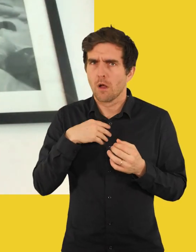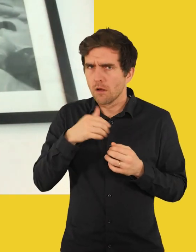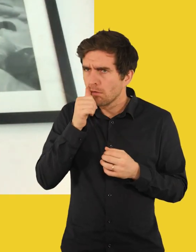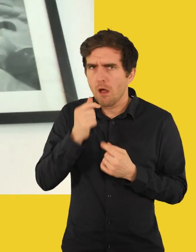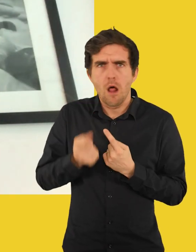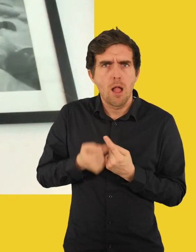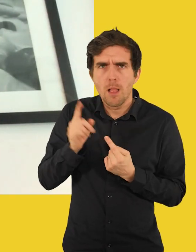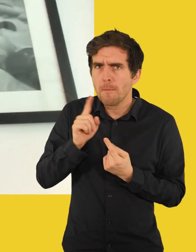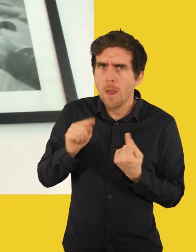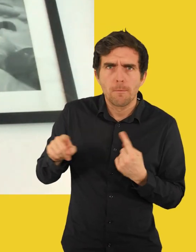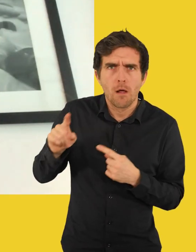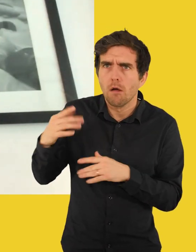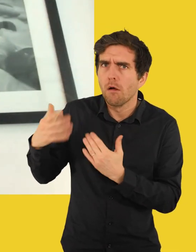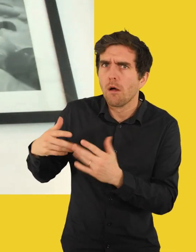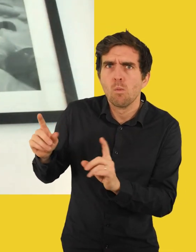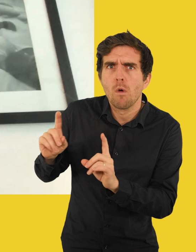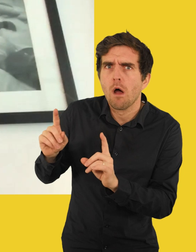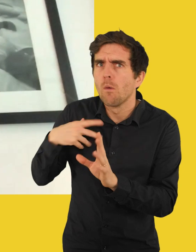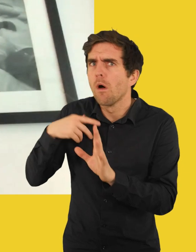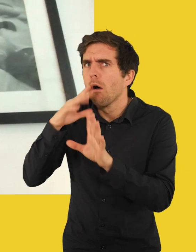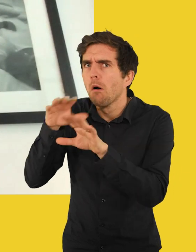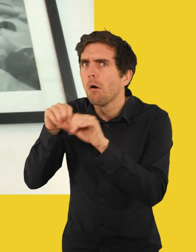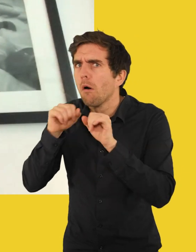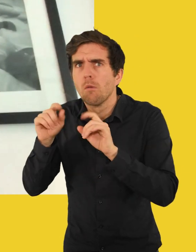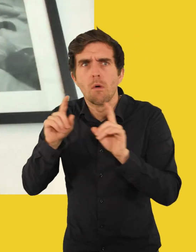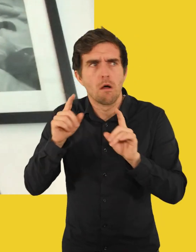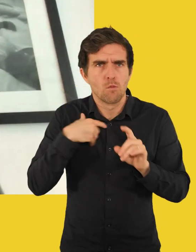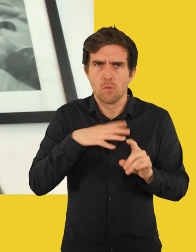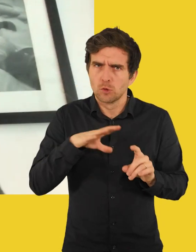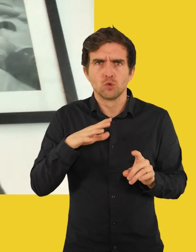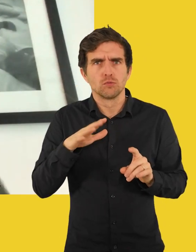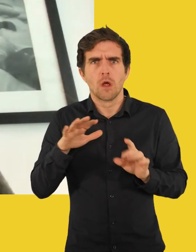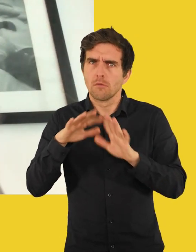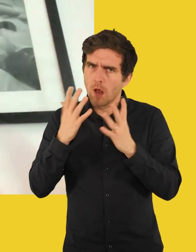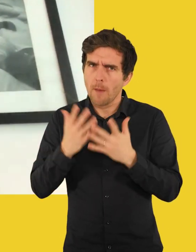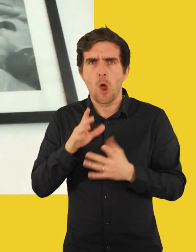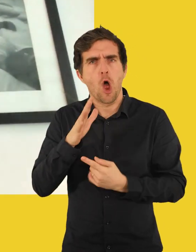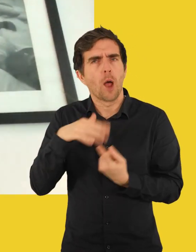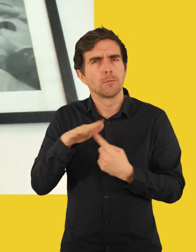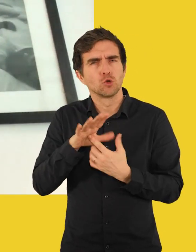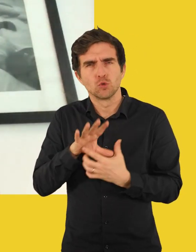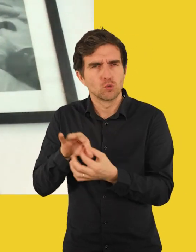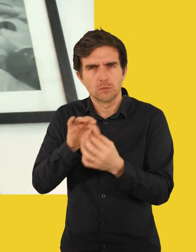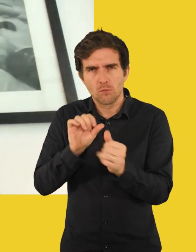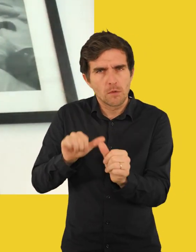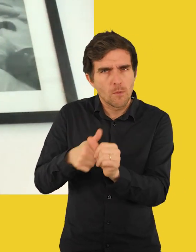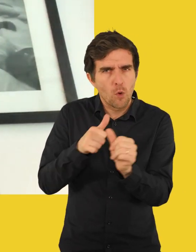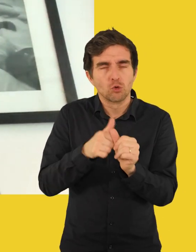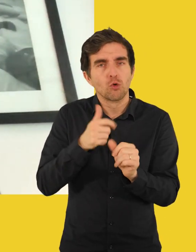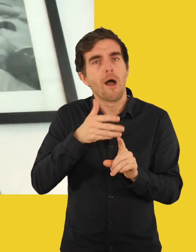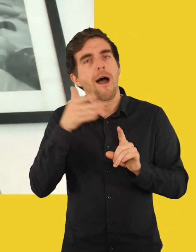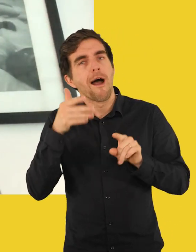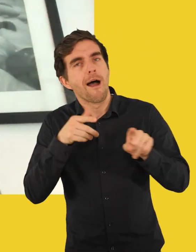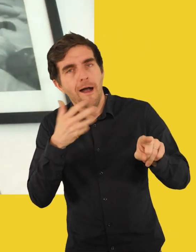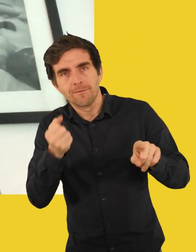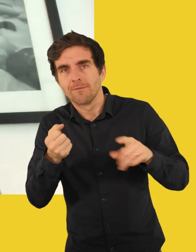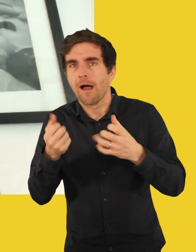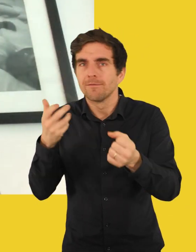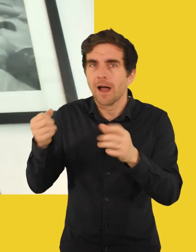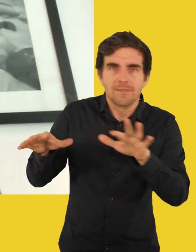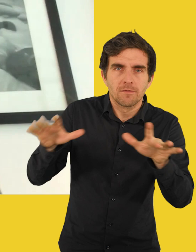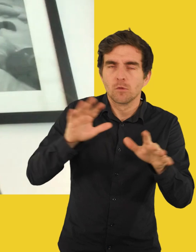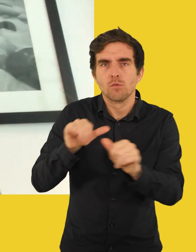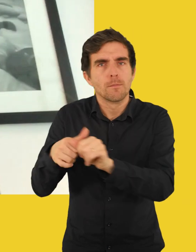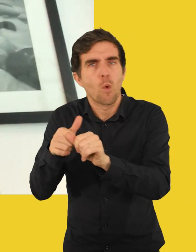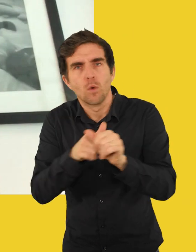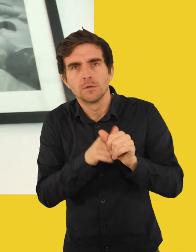the other people doing this work and recognizing we can form this global community and support each